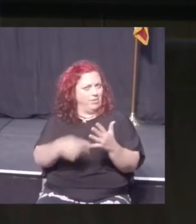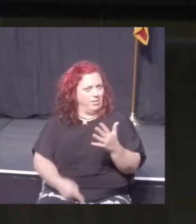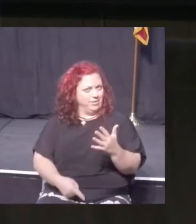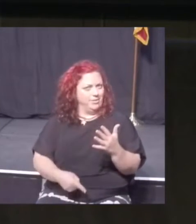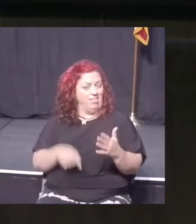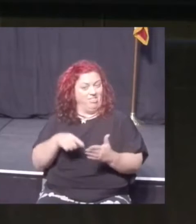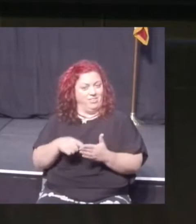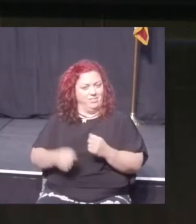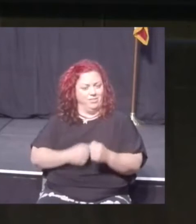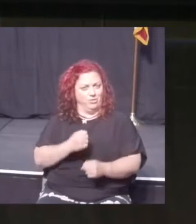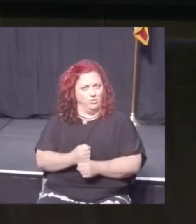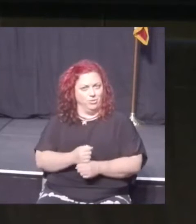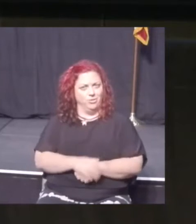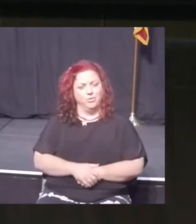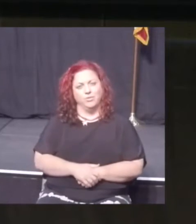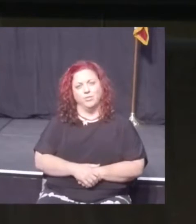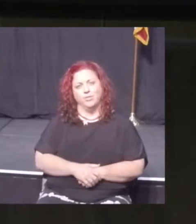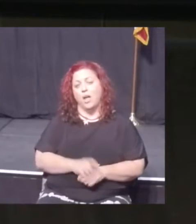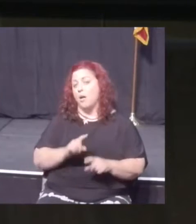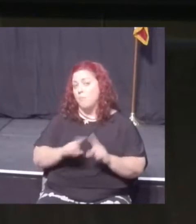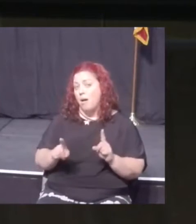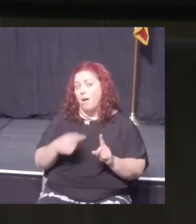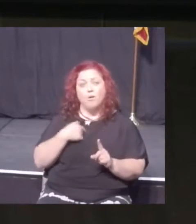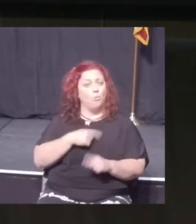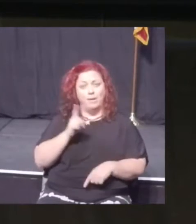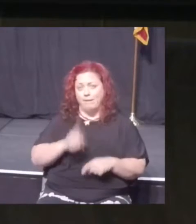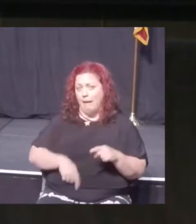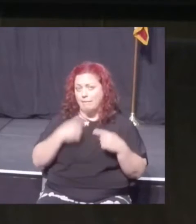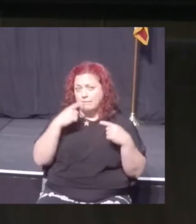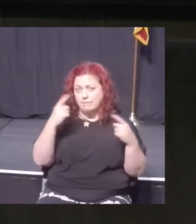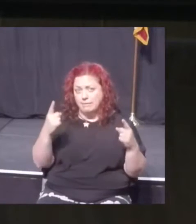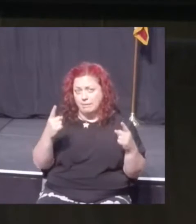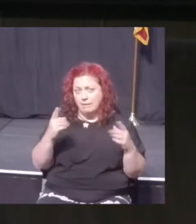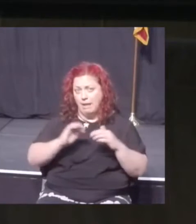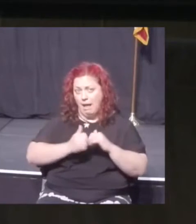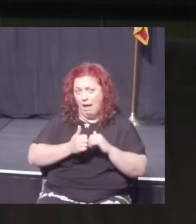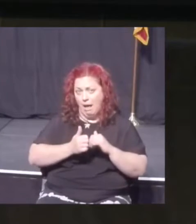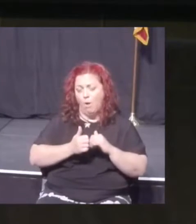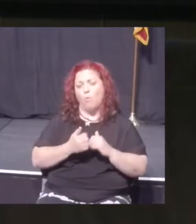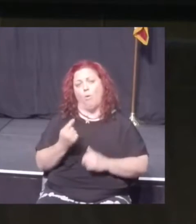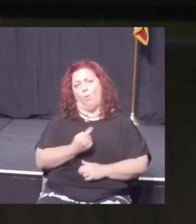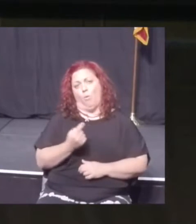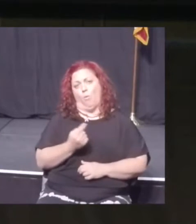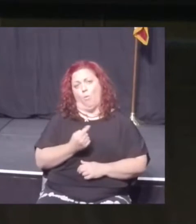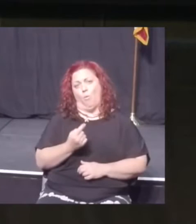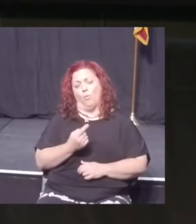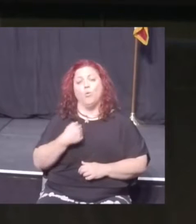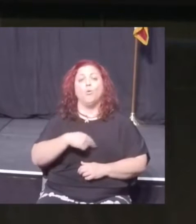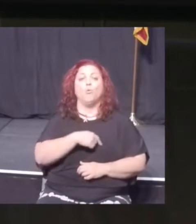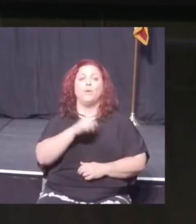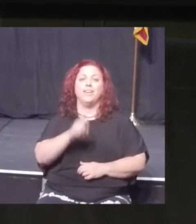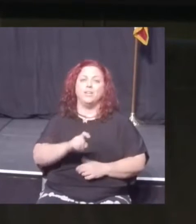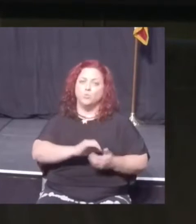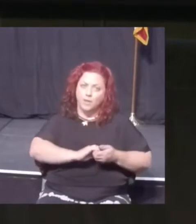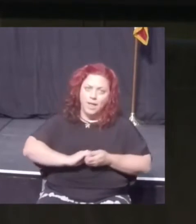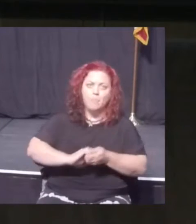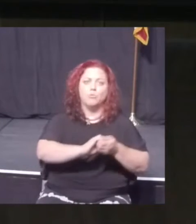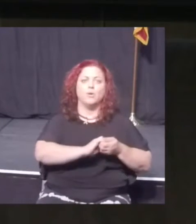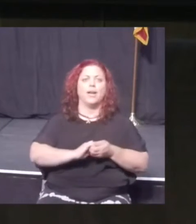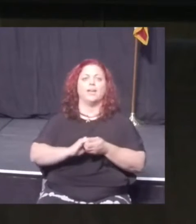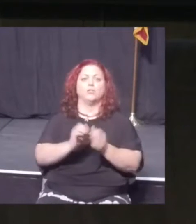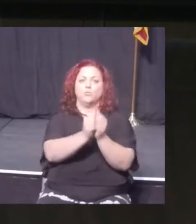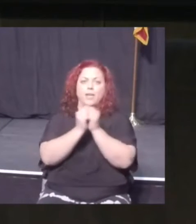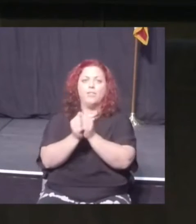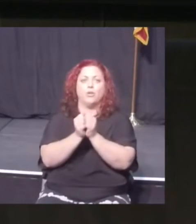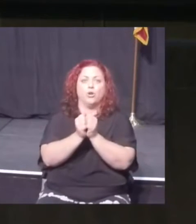efforts this year. But we can't succeed by going it alone. We'll need to collaborate